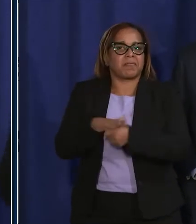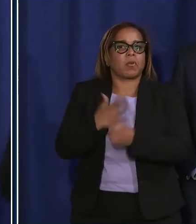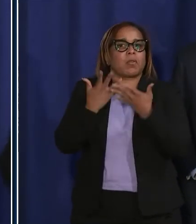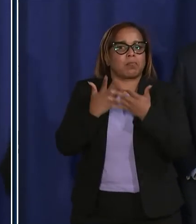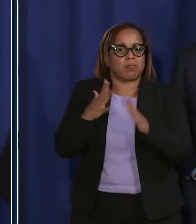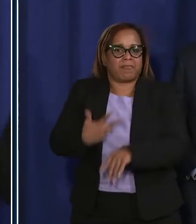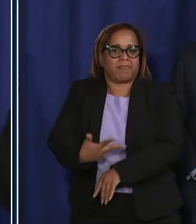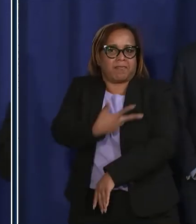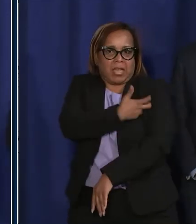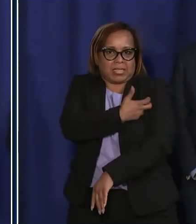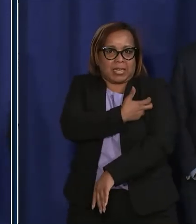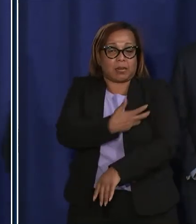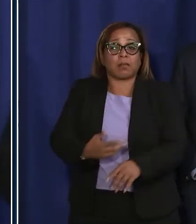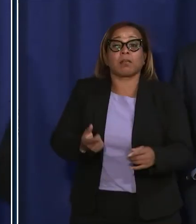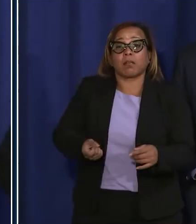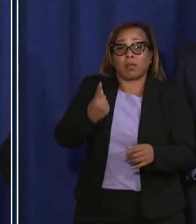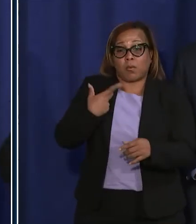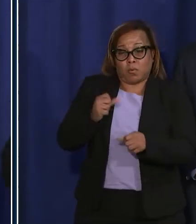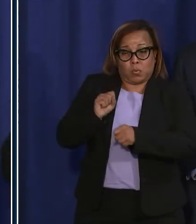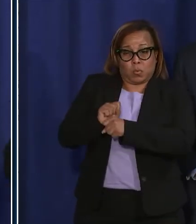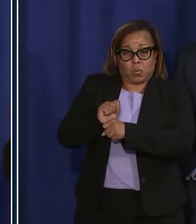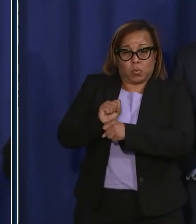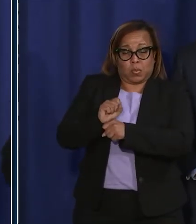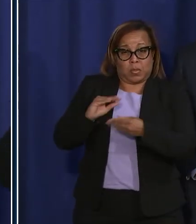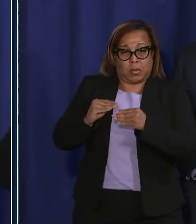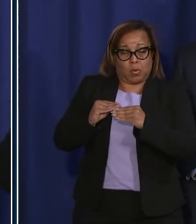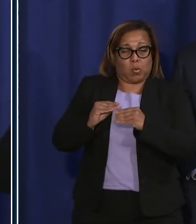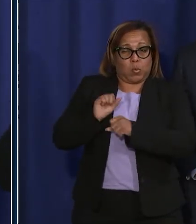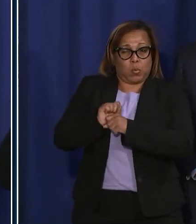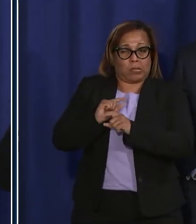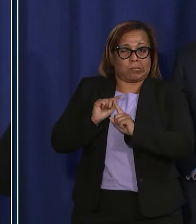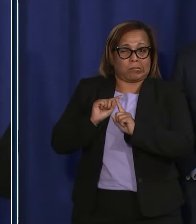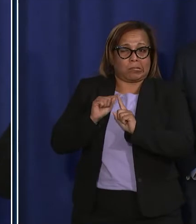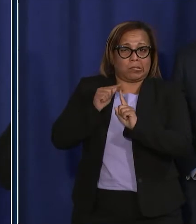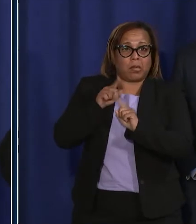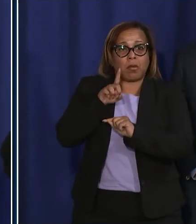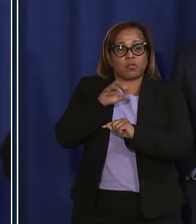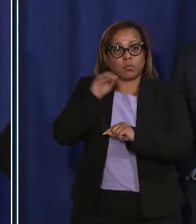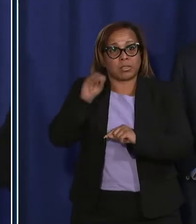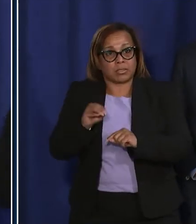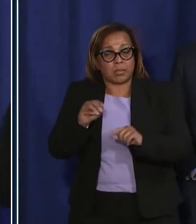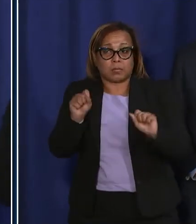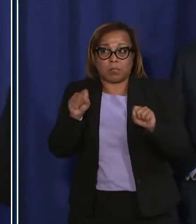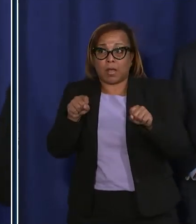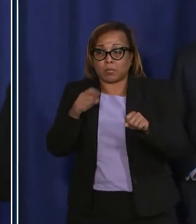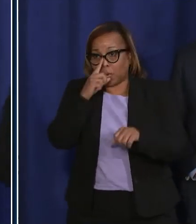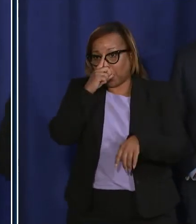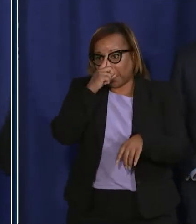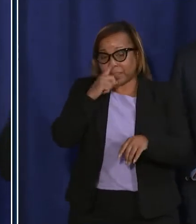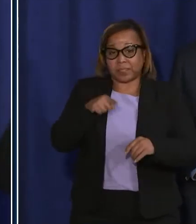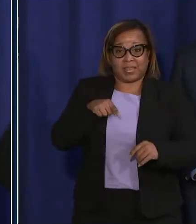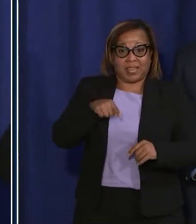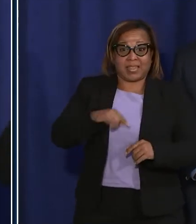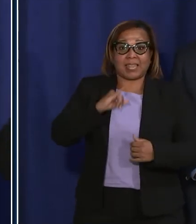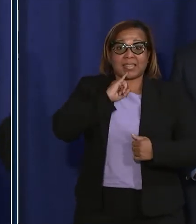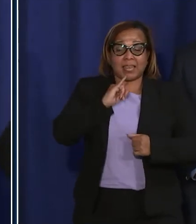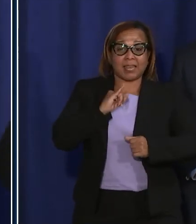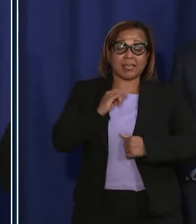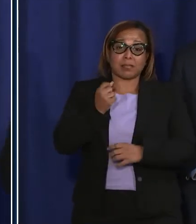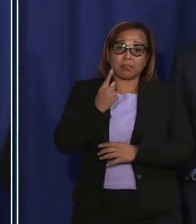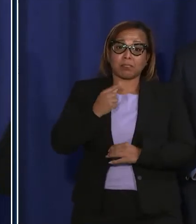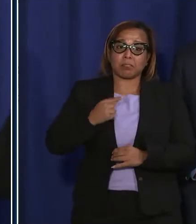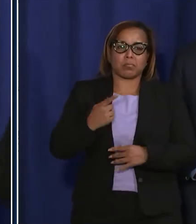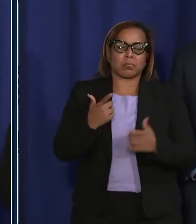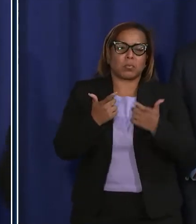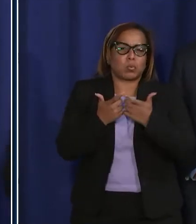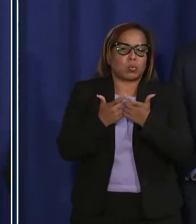vaccinated. And while we continue working to get this number as close to 100% as possible, this is without a doubt